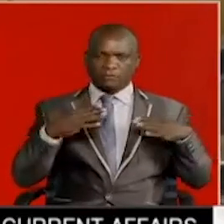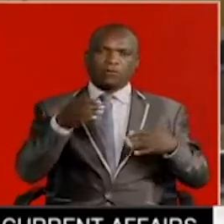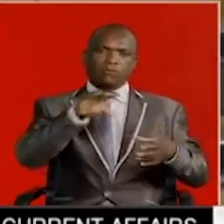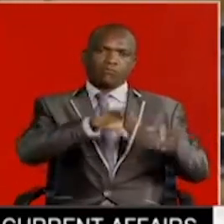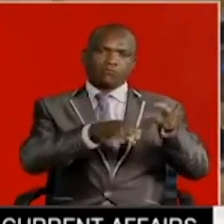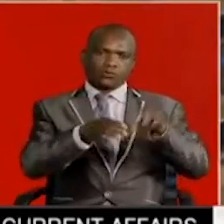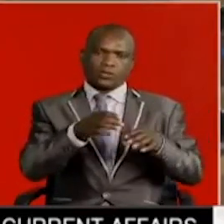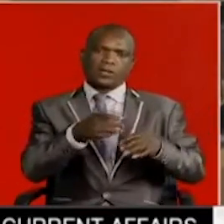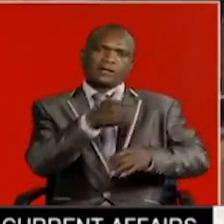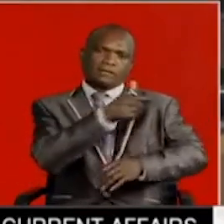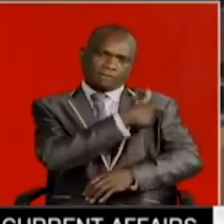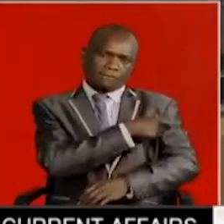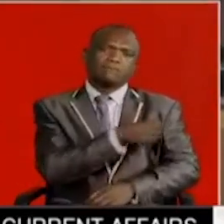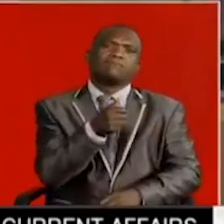immunized.